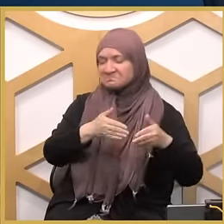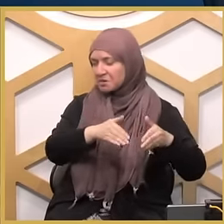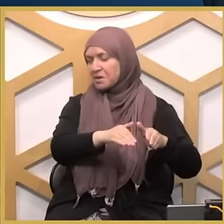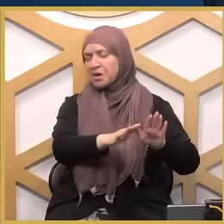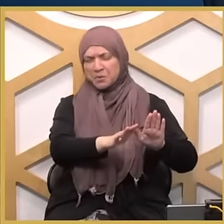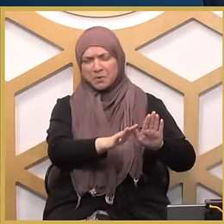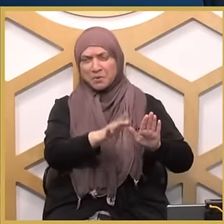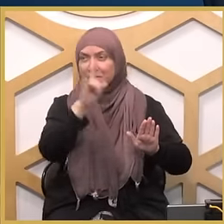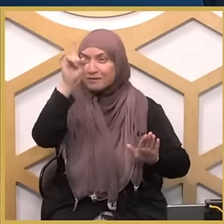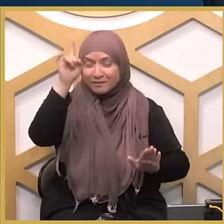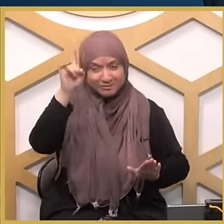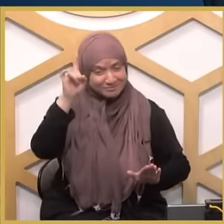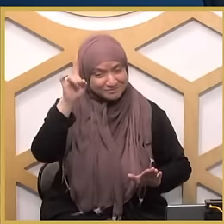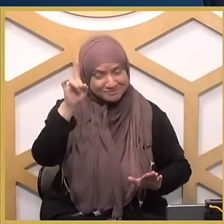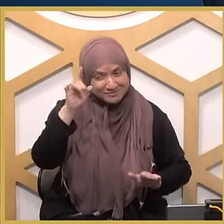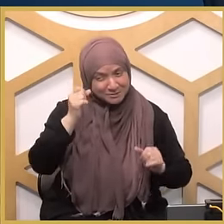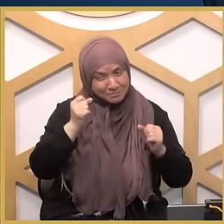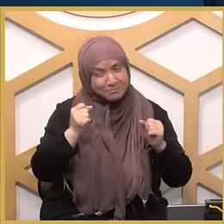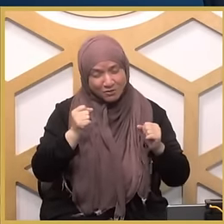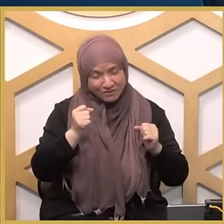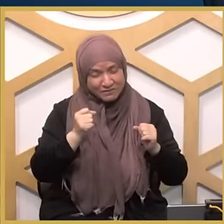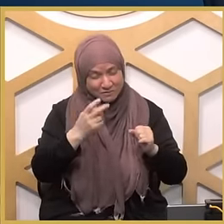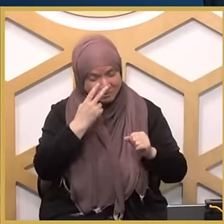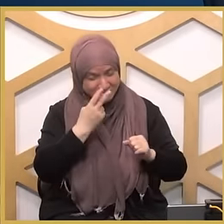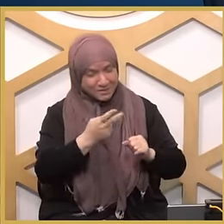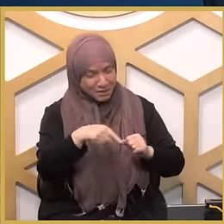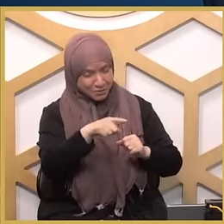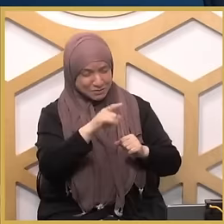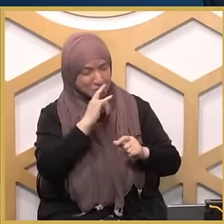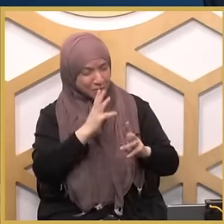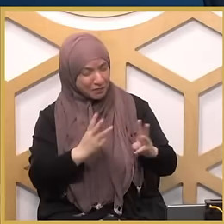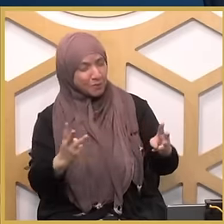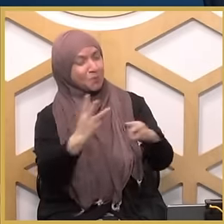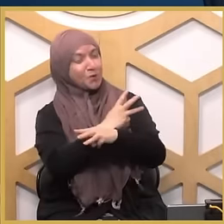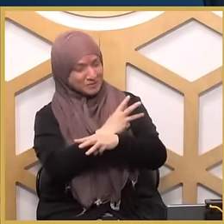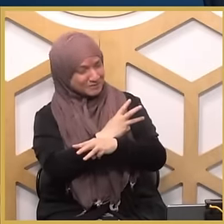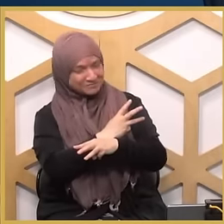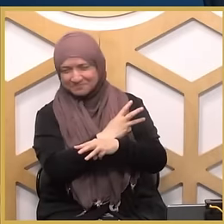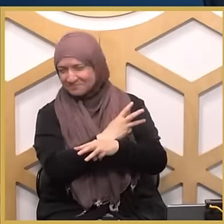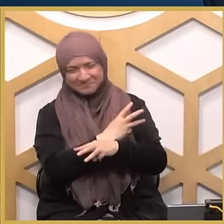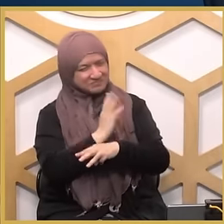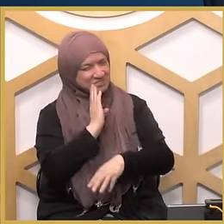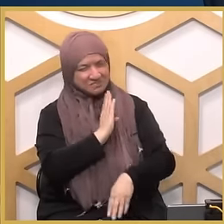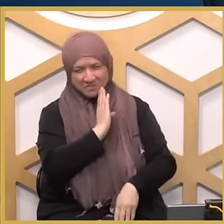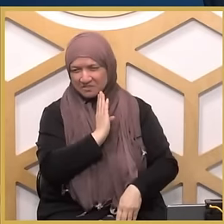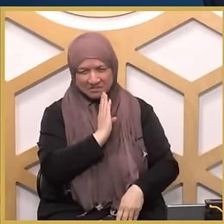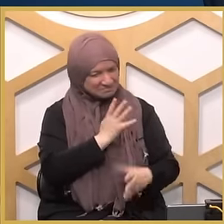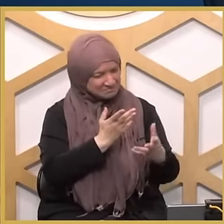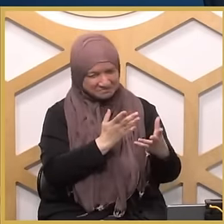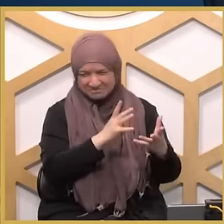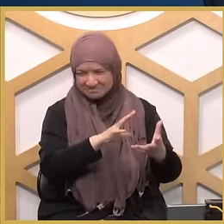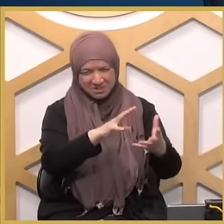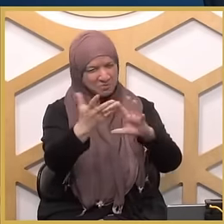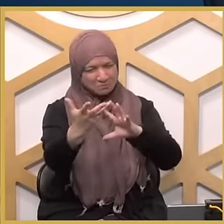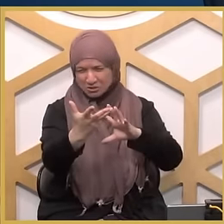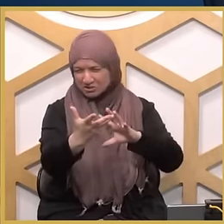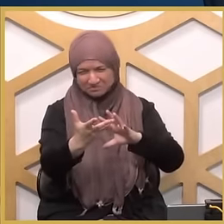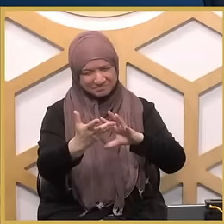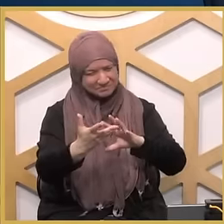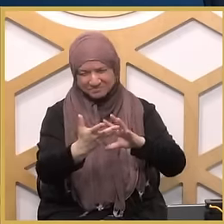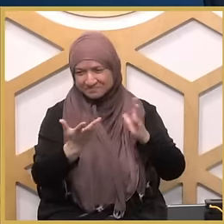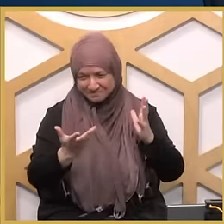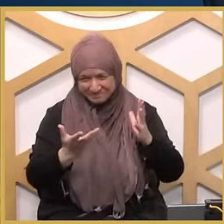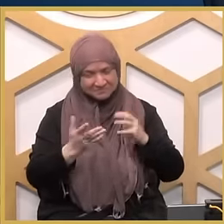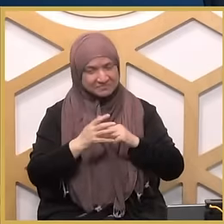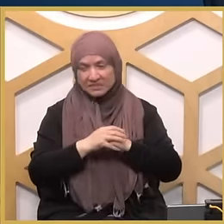He goes, this is the worst form of destruction. That is, you can't find salvation from this. Because